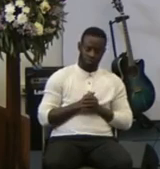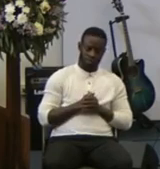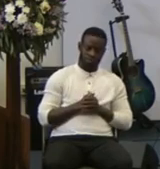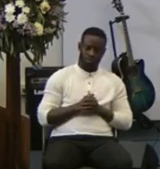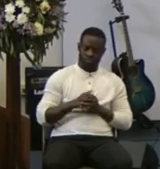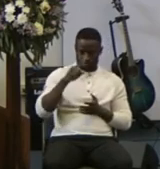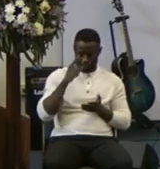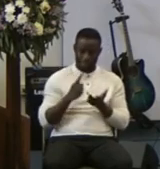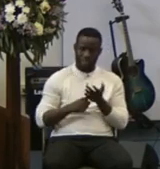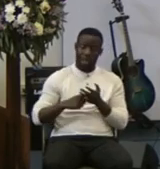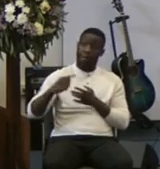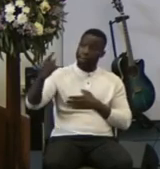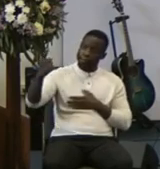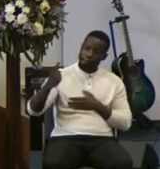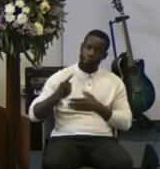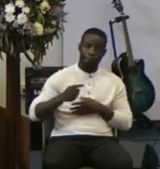But you came and